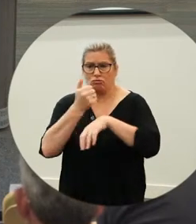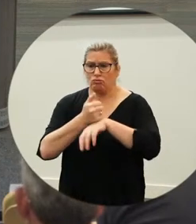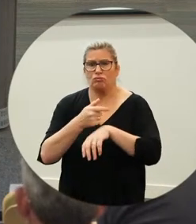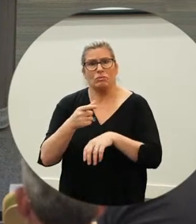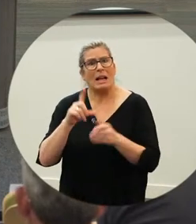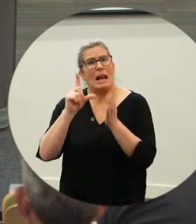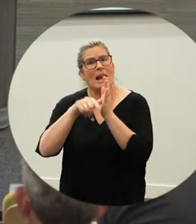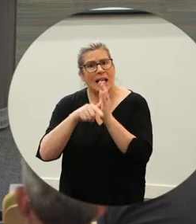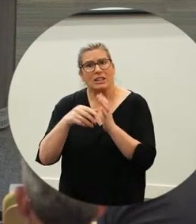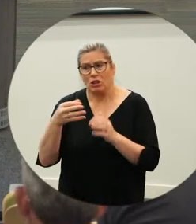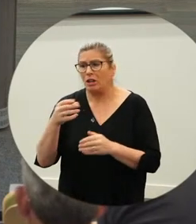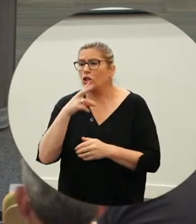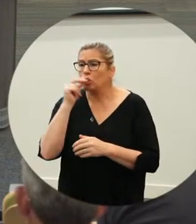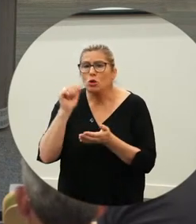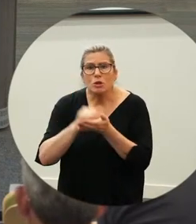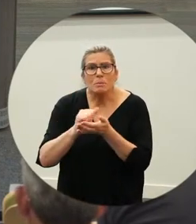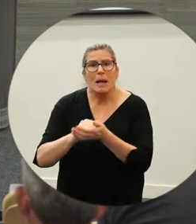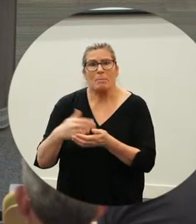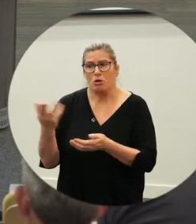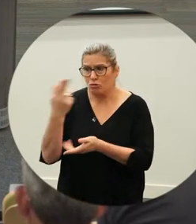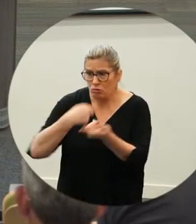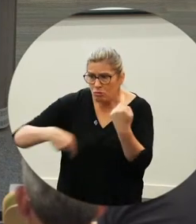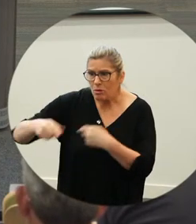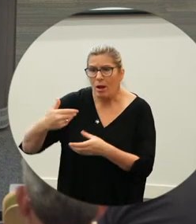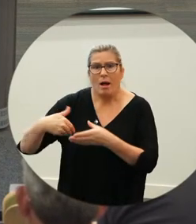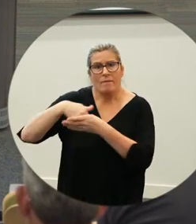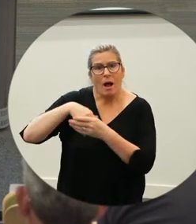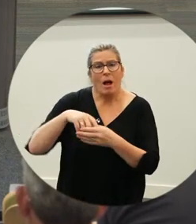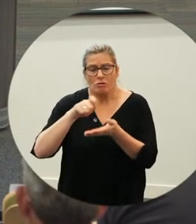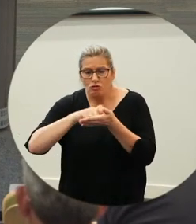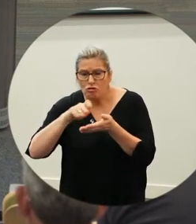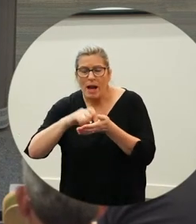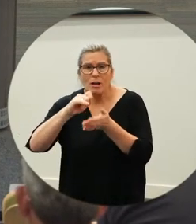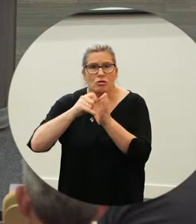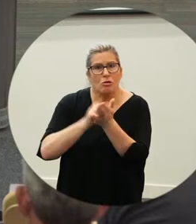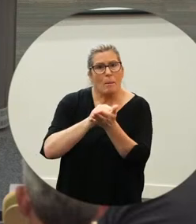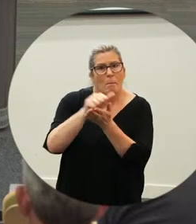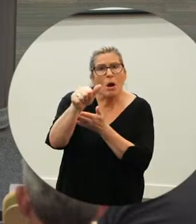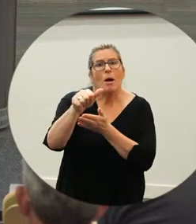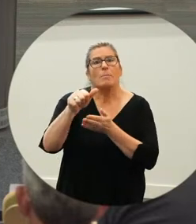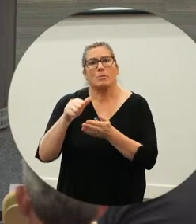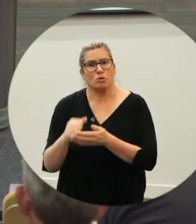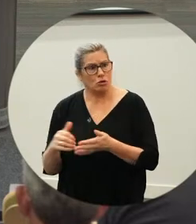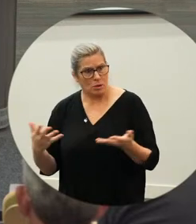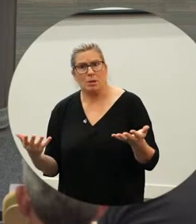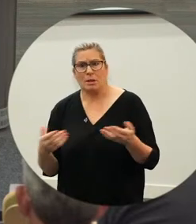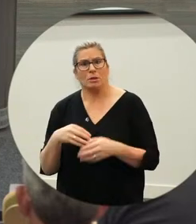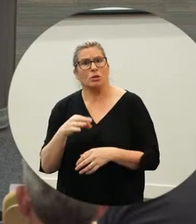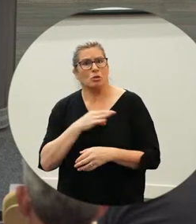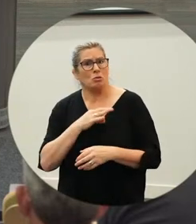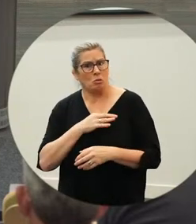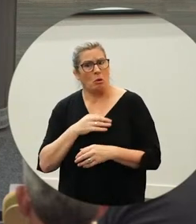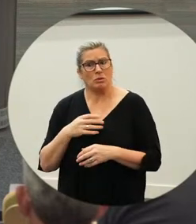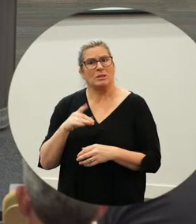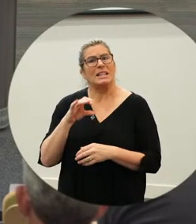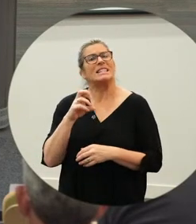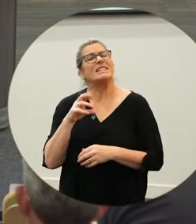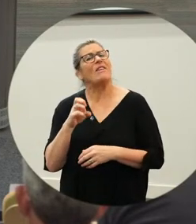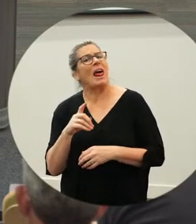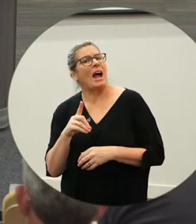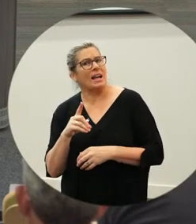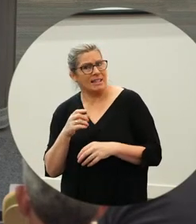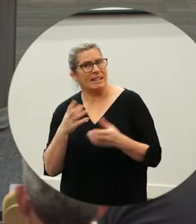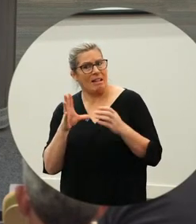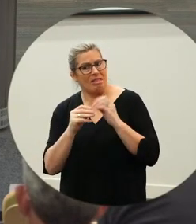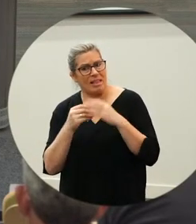got the newspapers on side, and the newspaper editorials were all full of this thing, that this was a hugely civilized thing to do, that